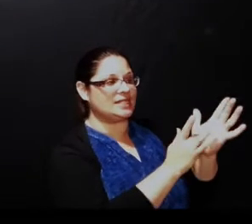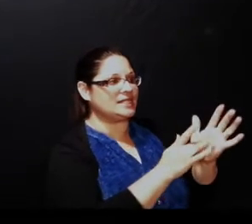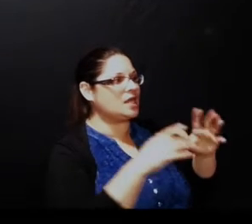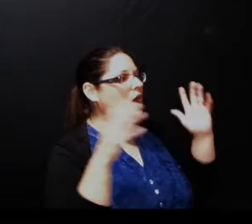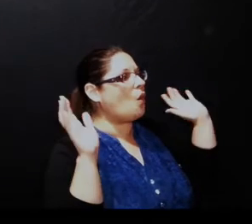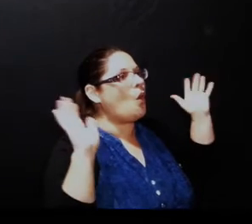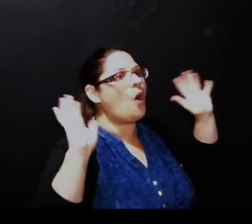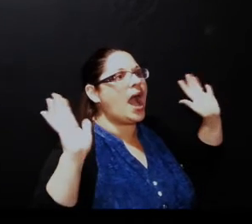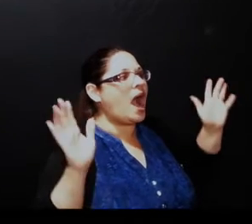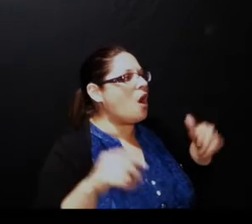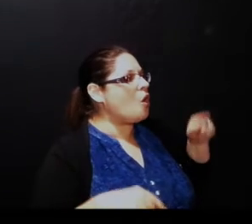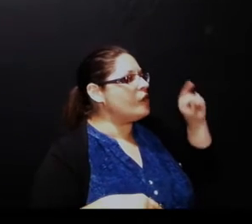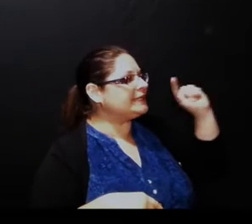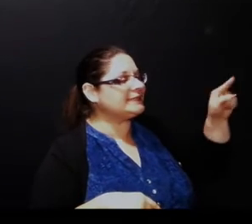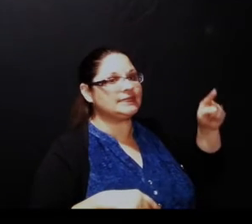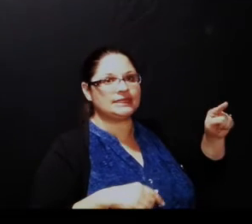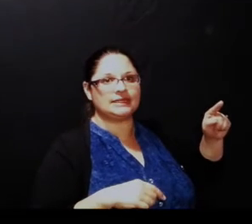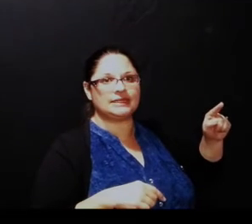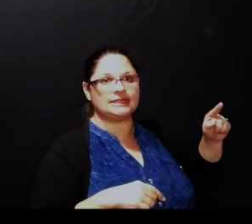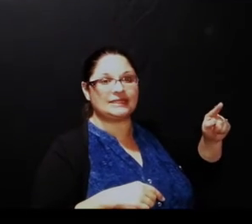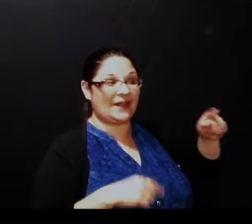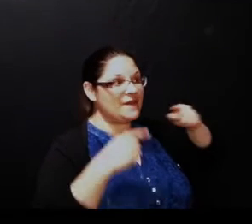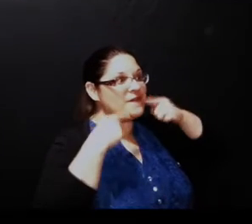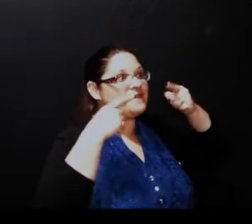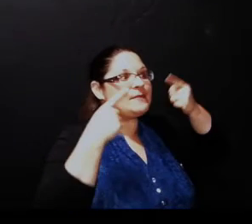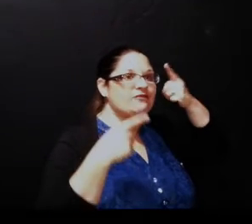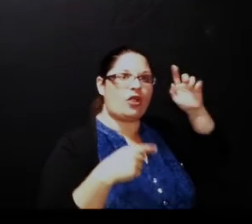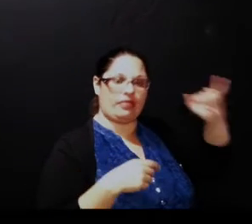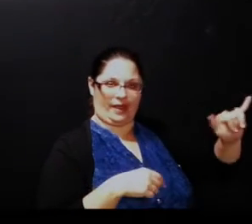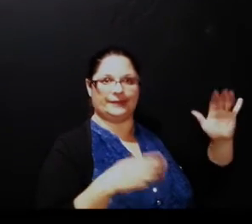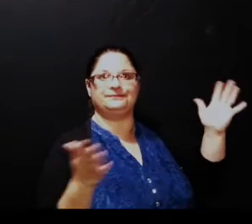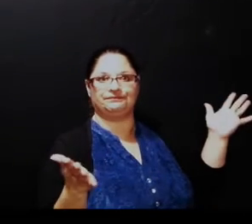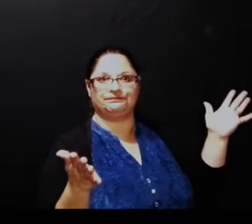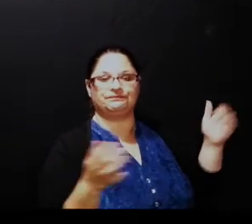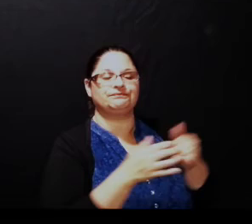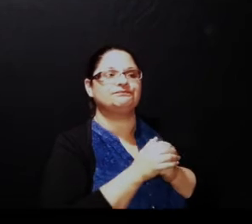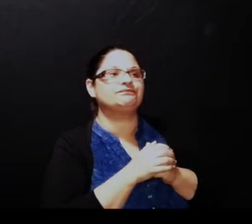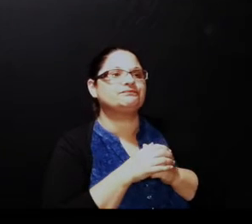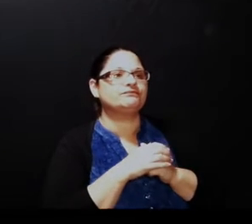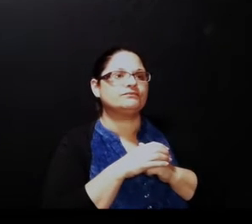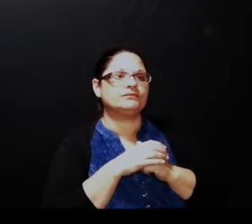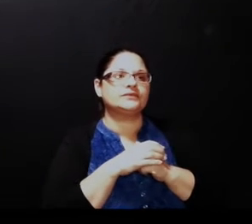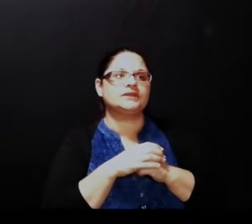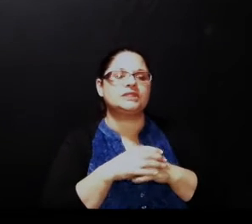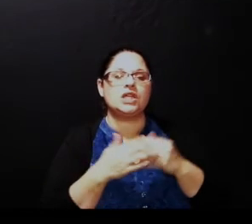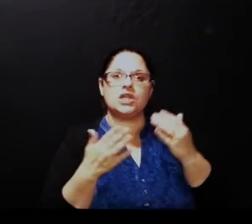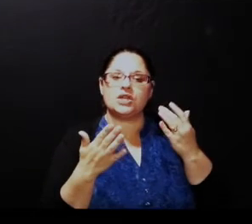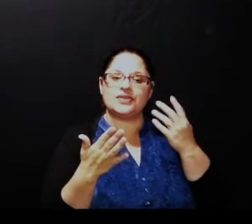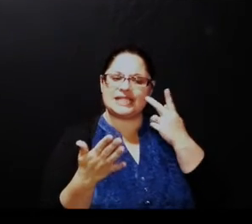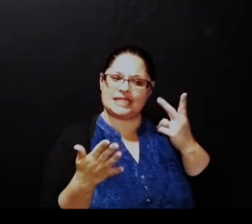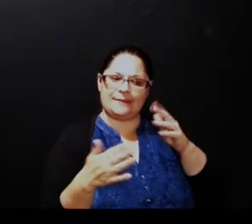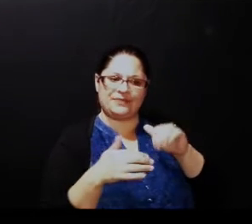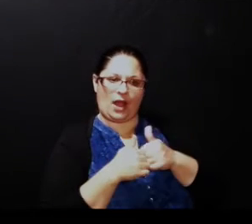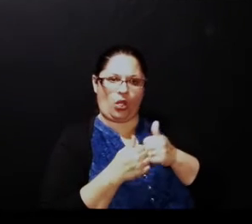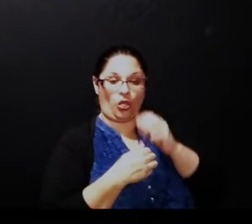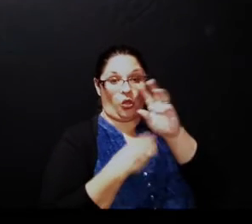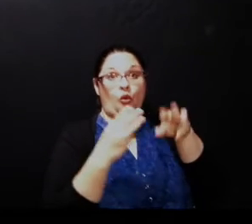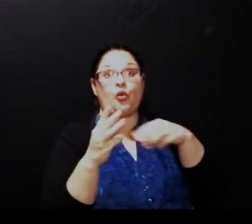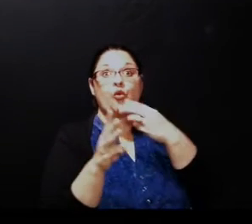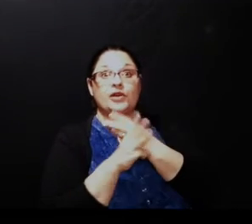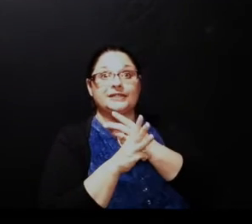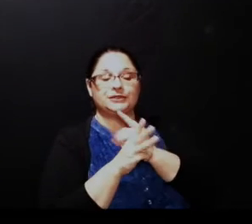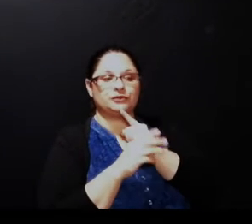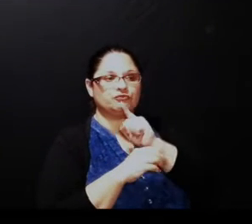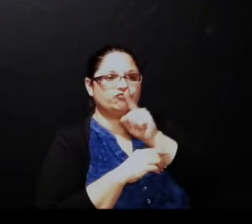"Perceive ye how ye prevail nothing? Behold, the world is gone after Him." Keep your